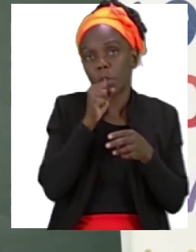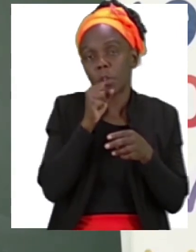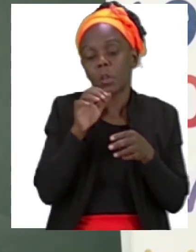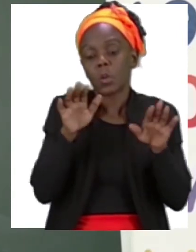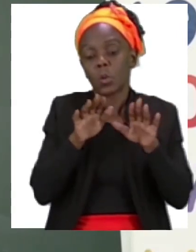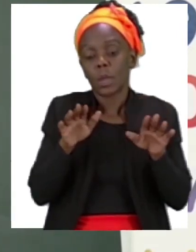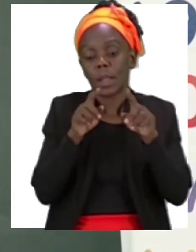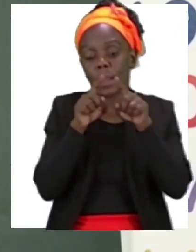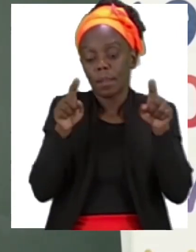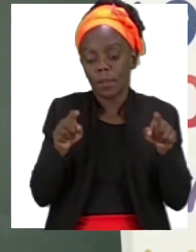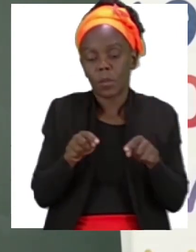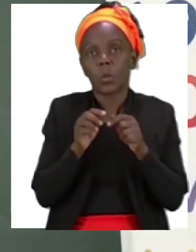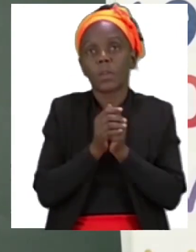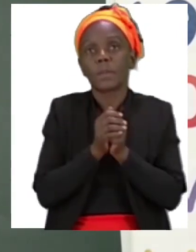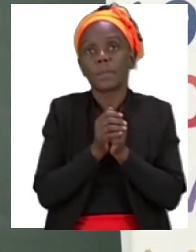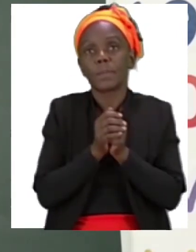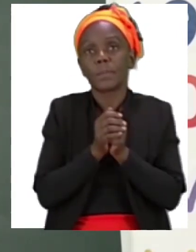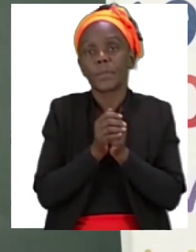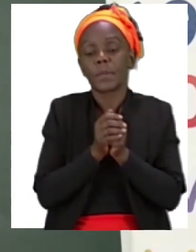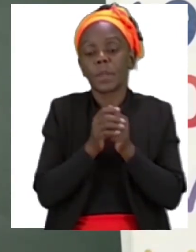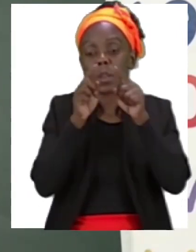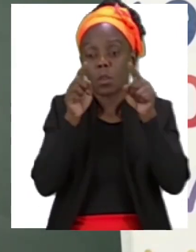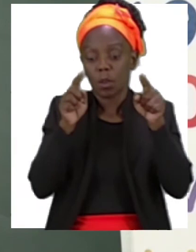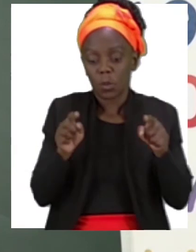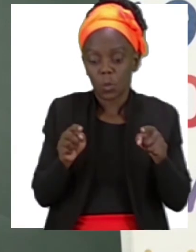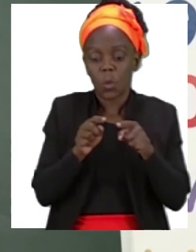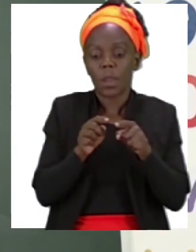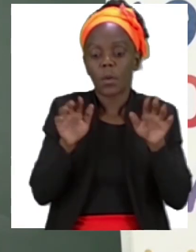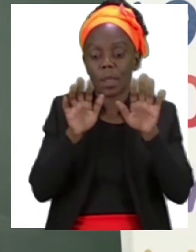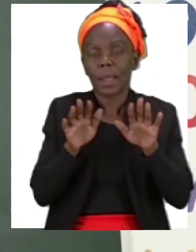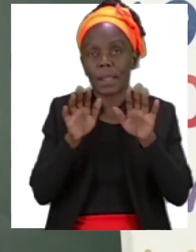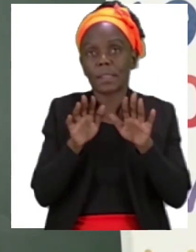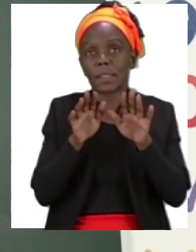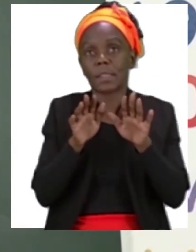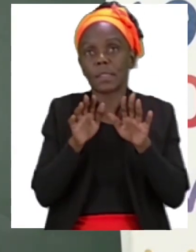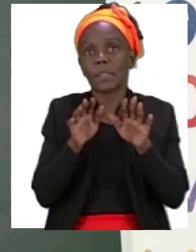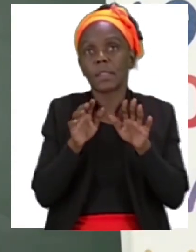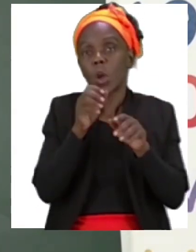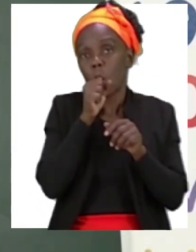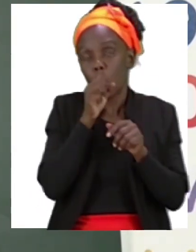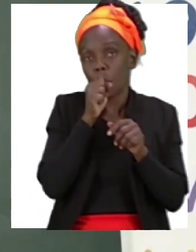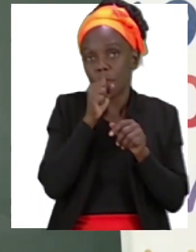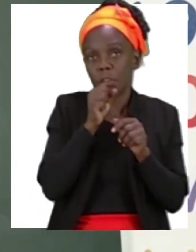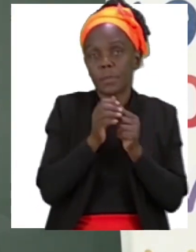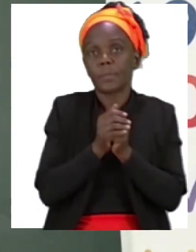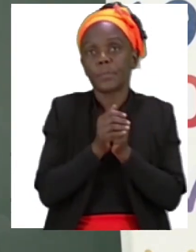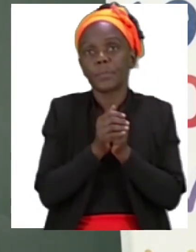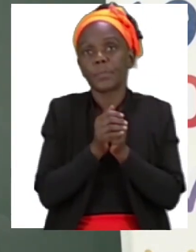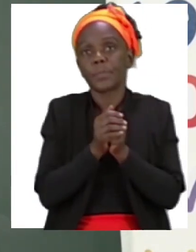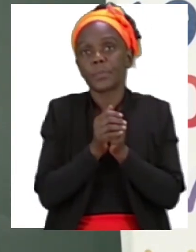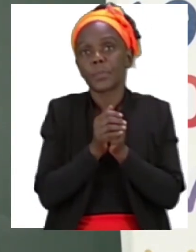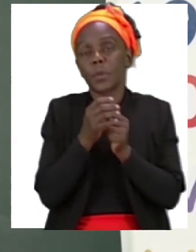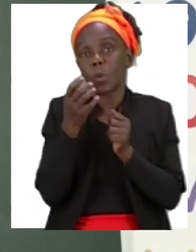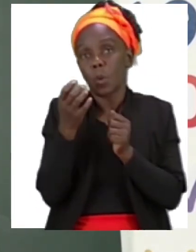let's recap. We have the square with the color orange. And then we